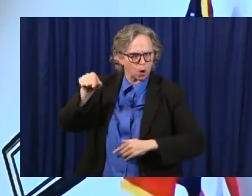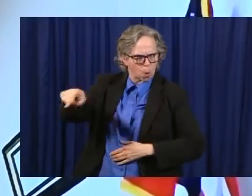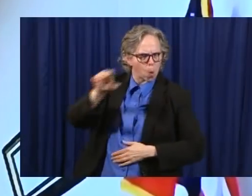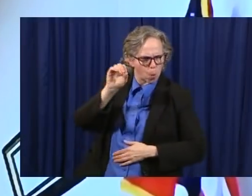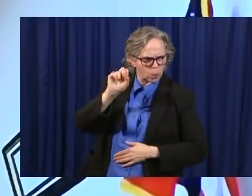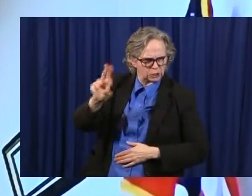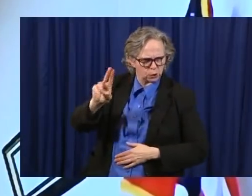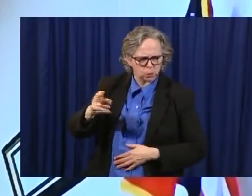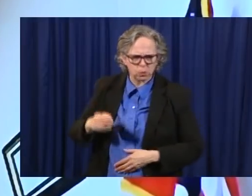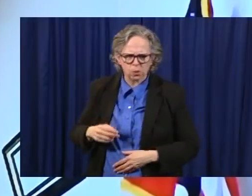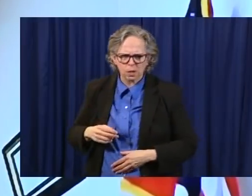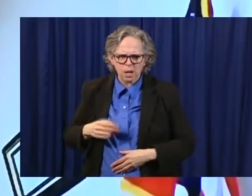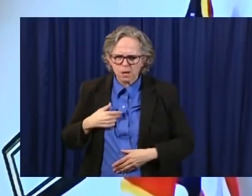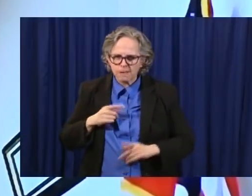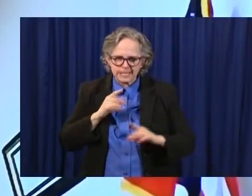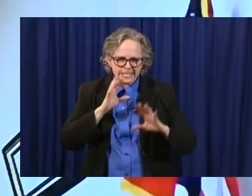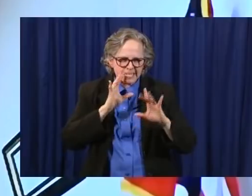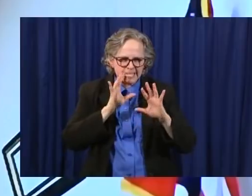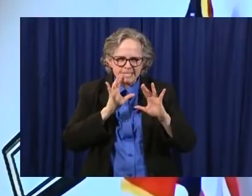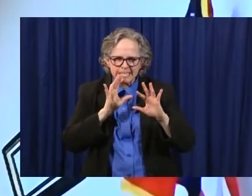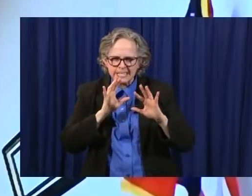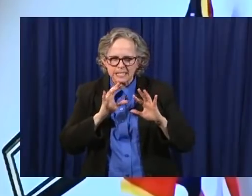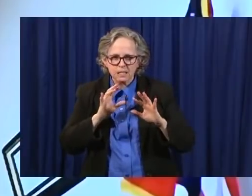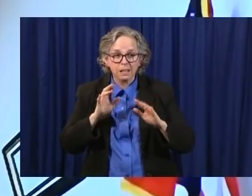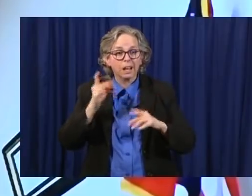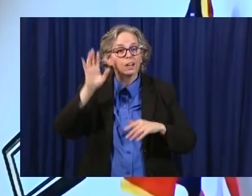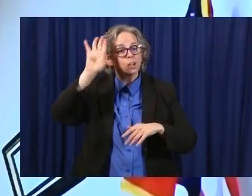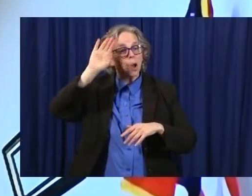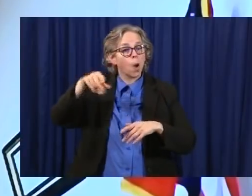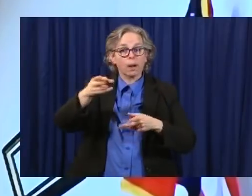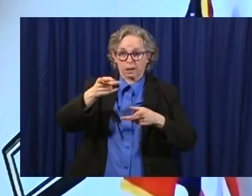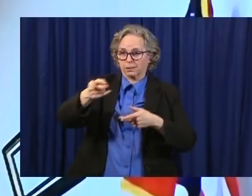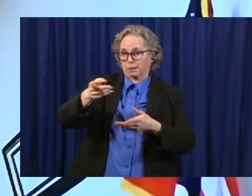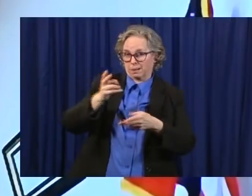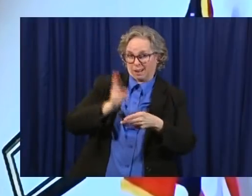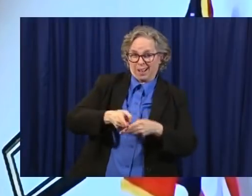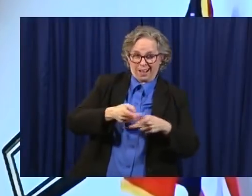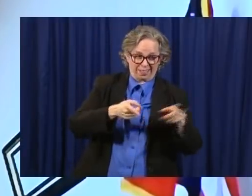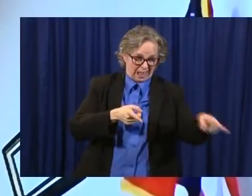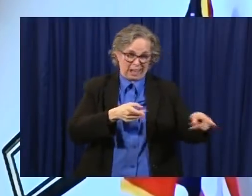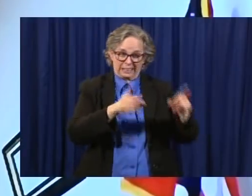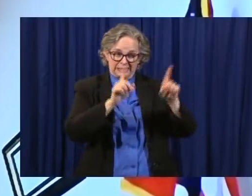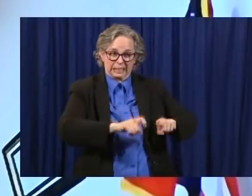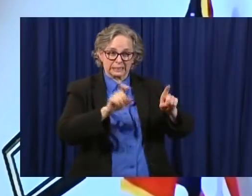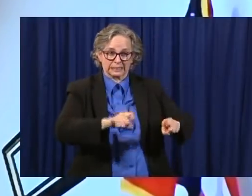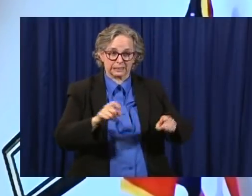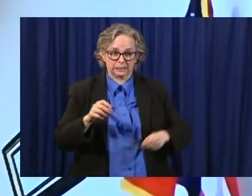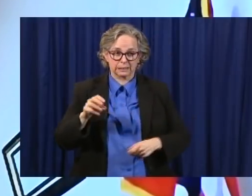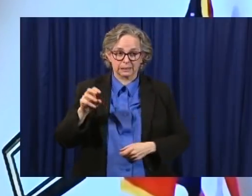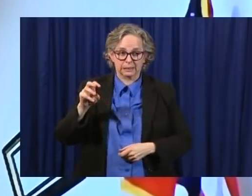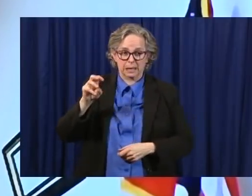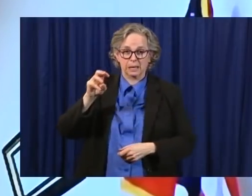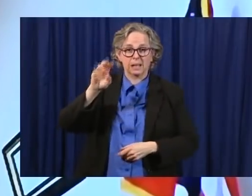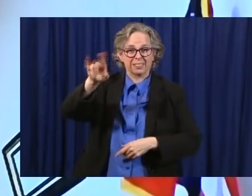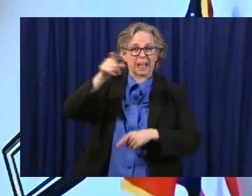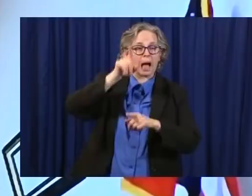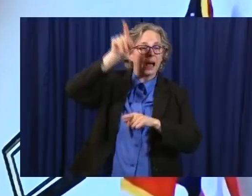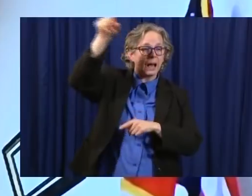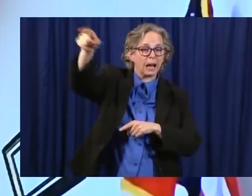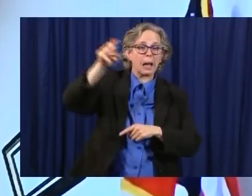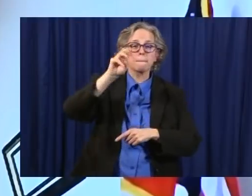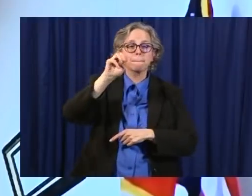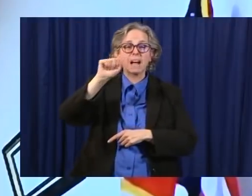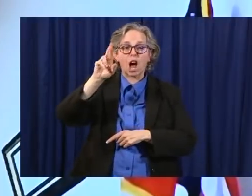mentioned the testing at the Marion facility, and I think that was a